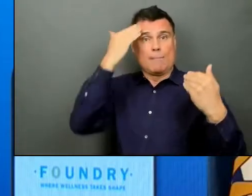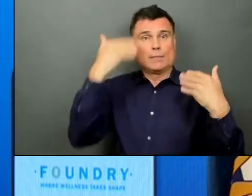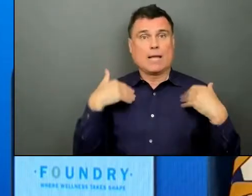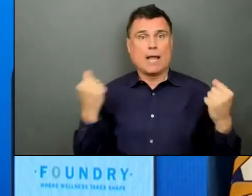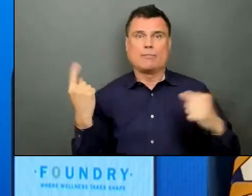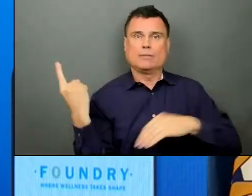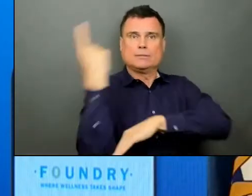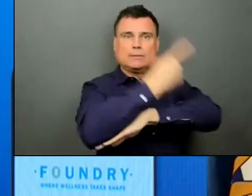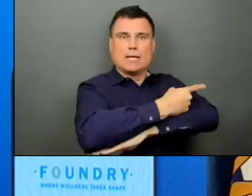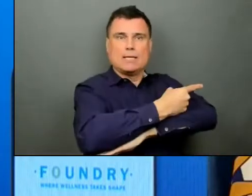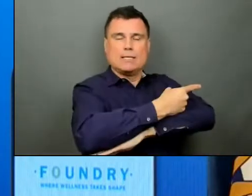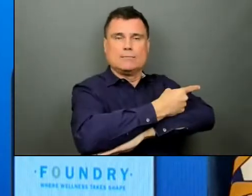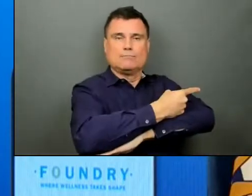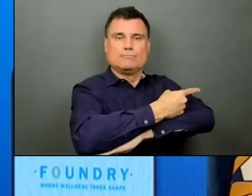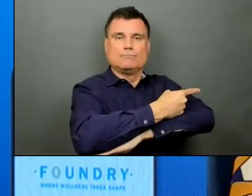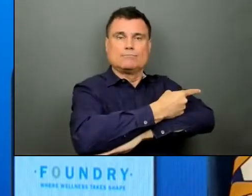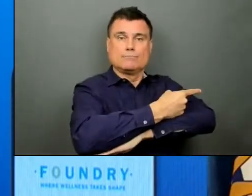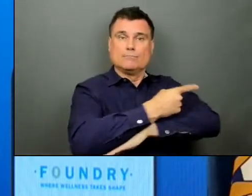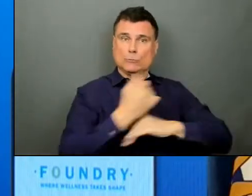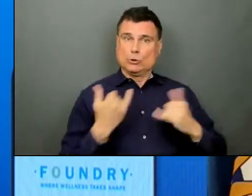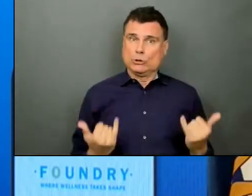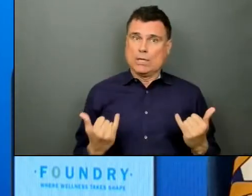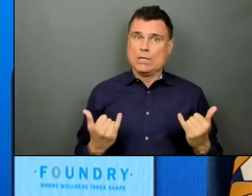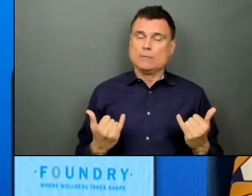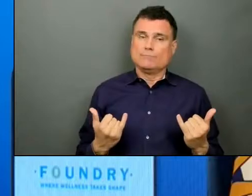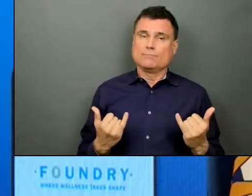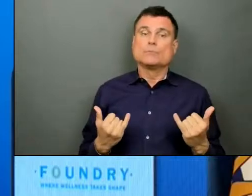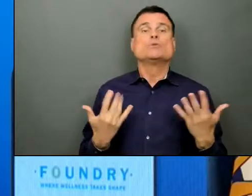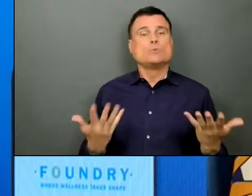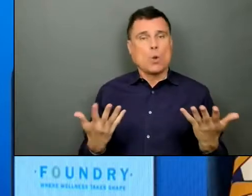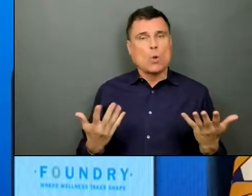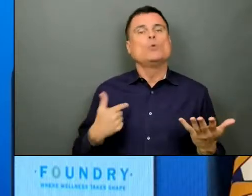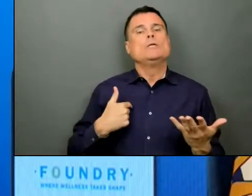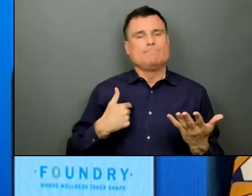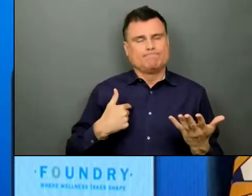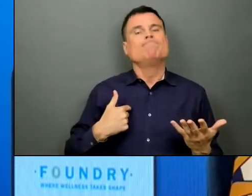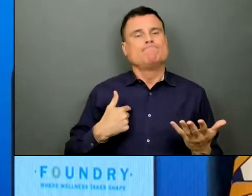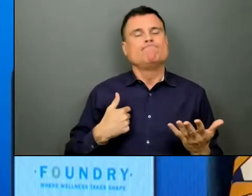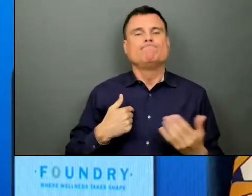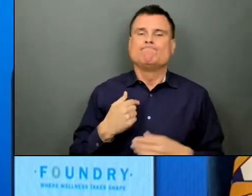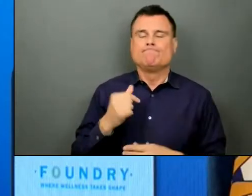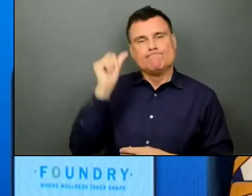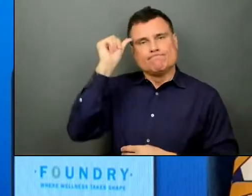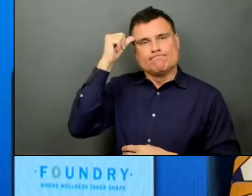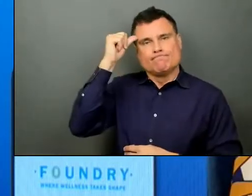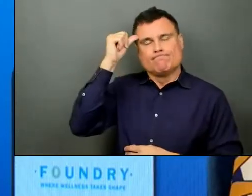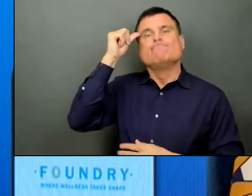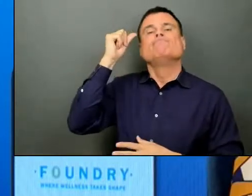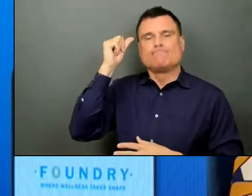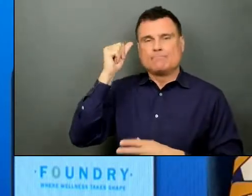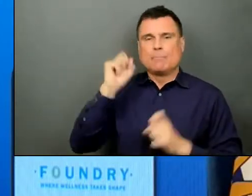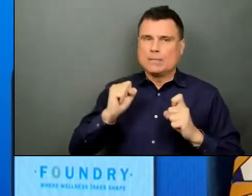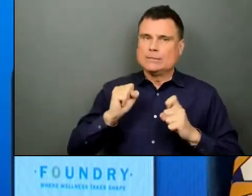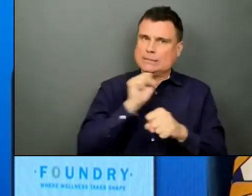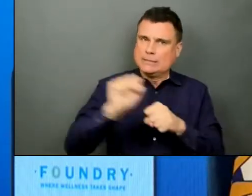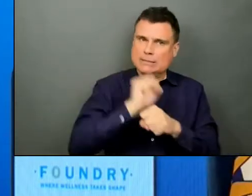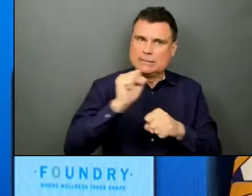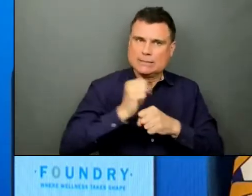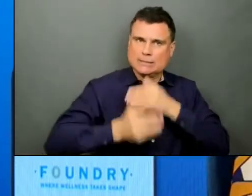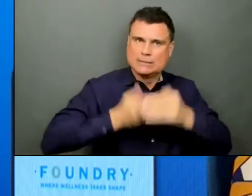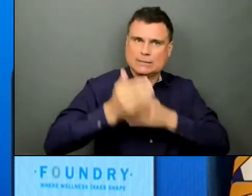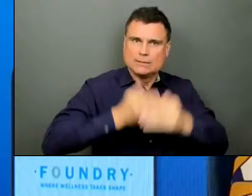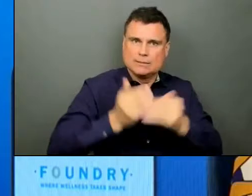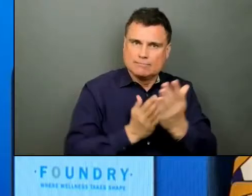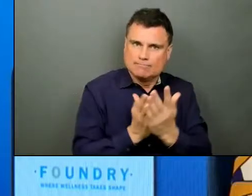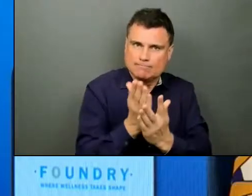recognition of our responsibility to serve children and youth. It's a day of awareness and recognition of the work ahead of us, and a